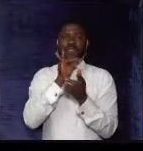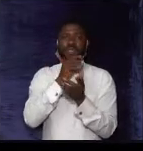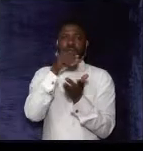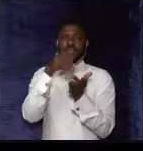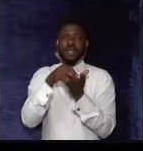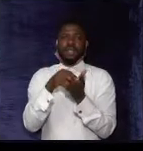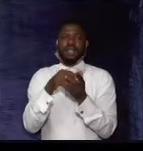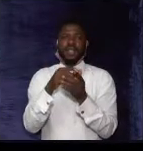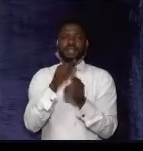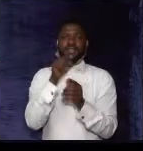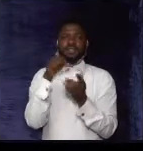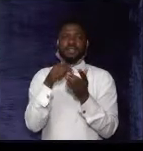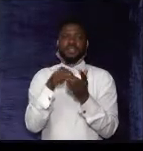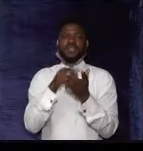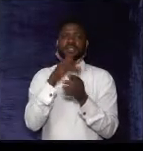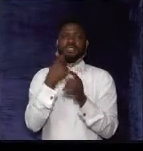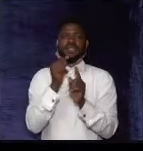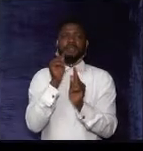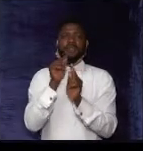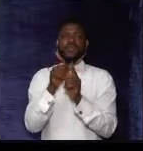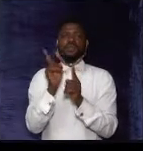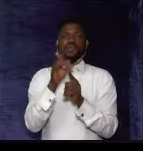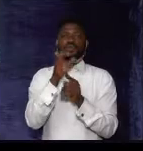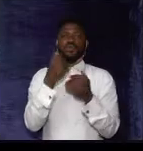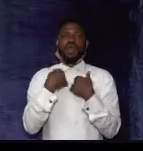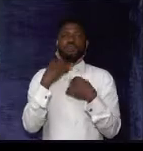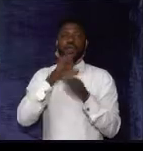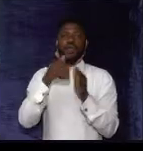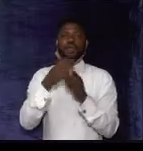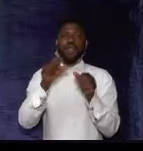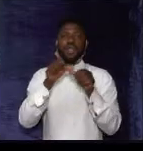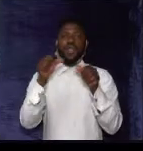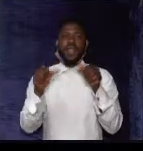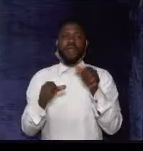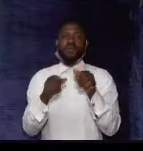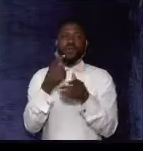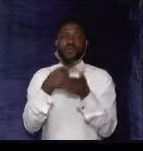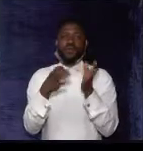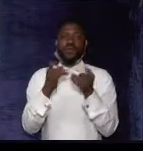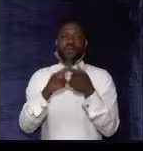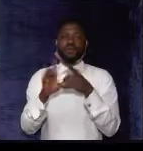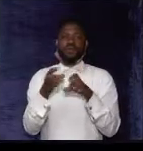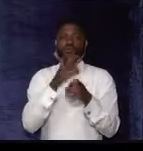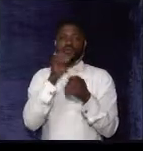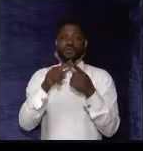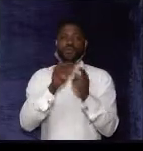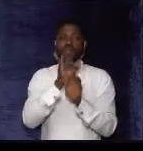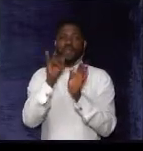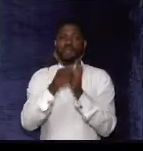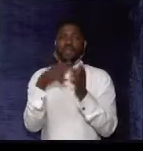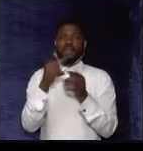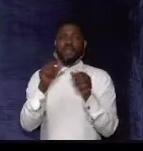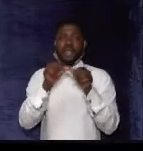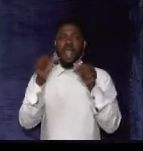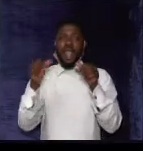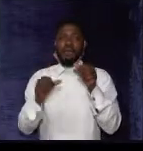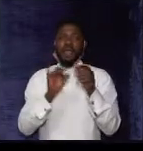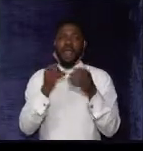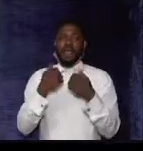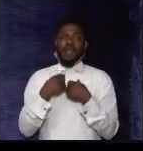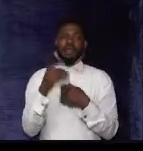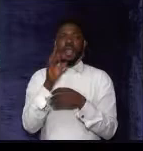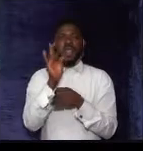This is the center, this is the point where you have all these angles. So what you want to do is that you identify all the angles. Here I